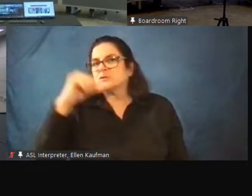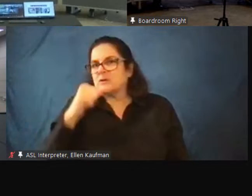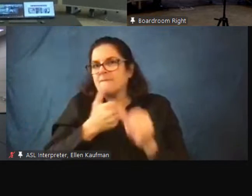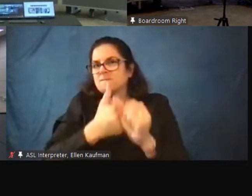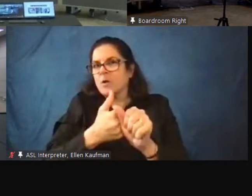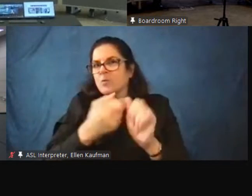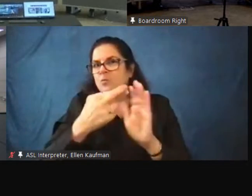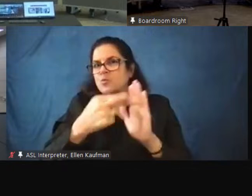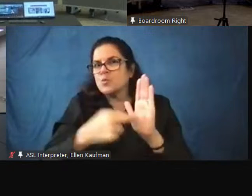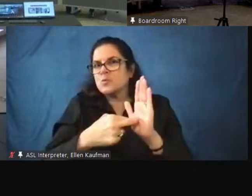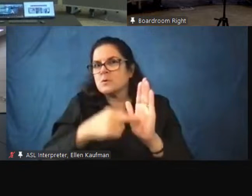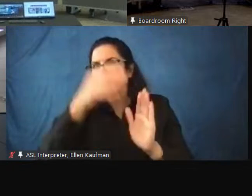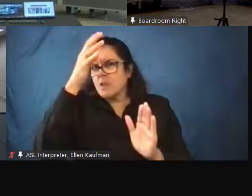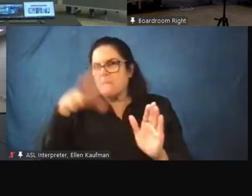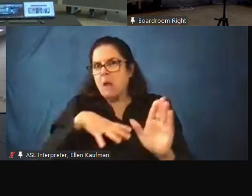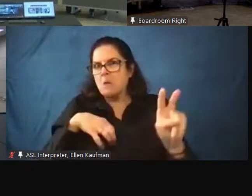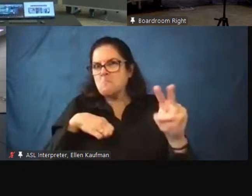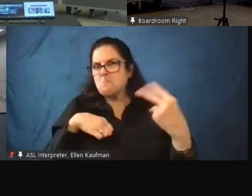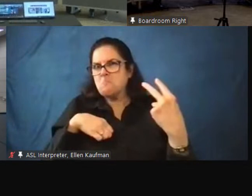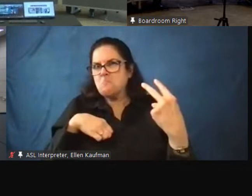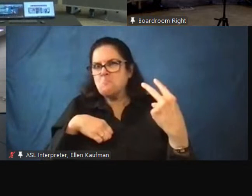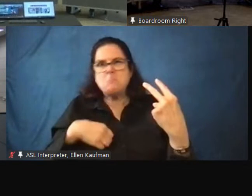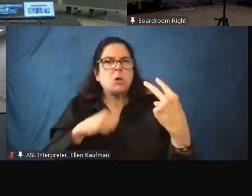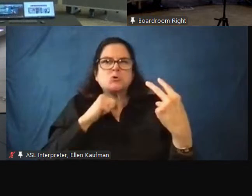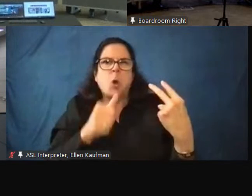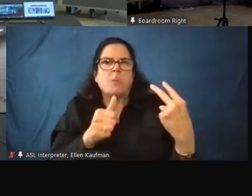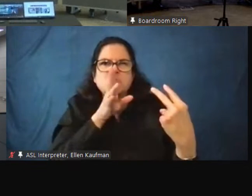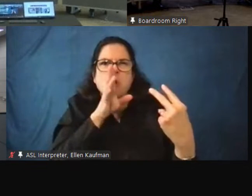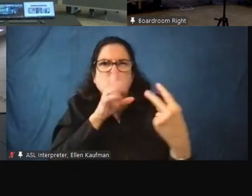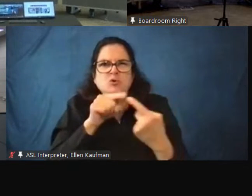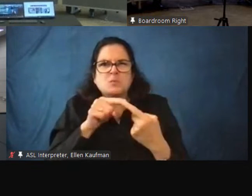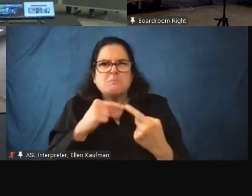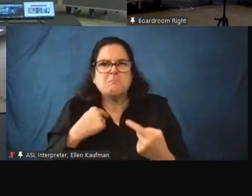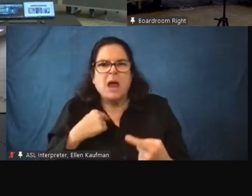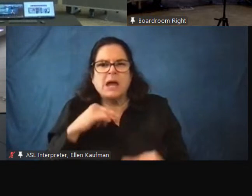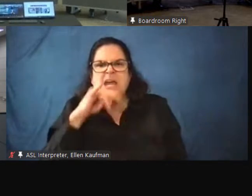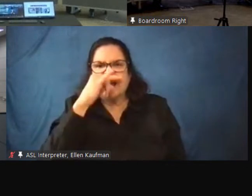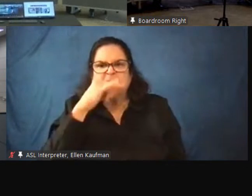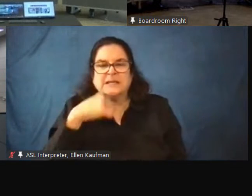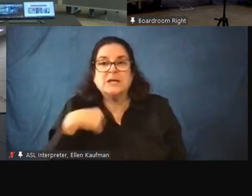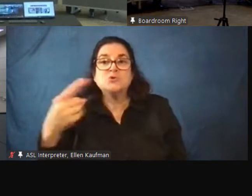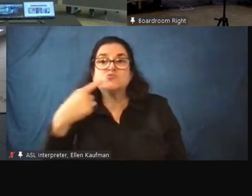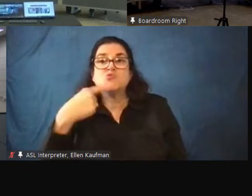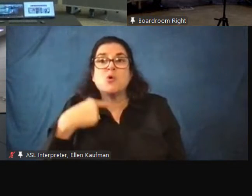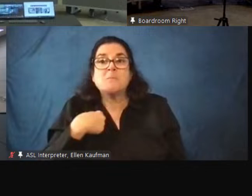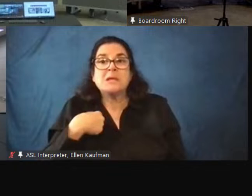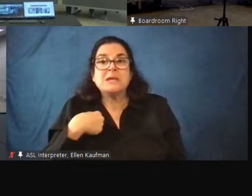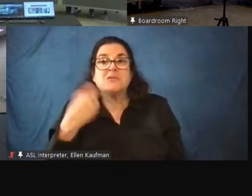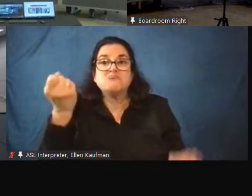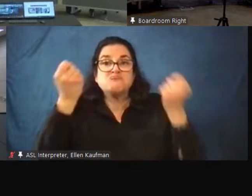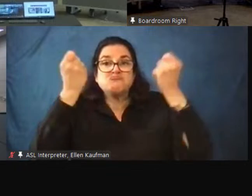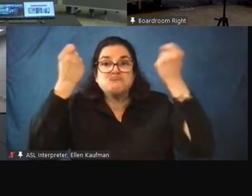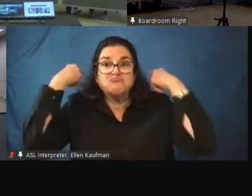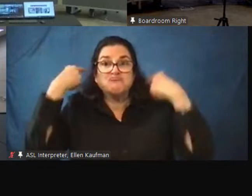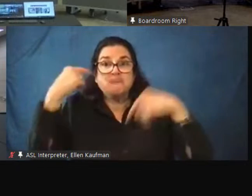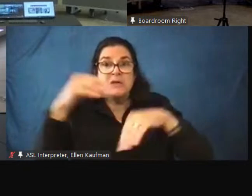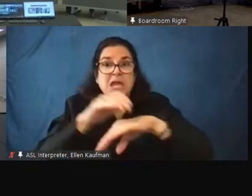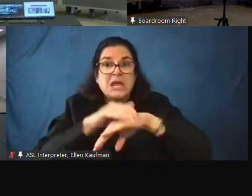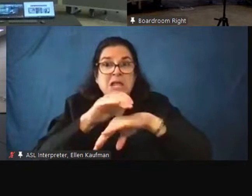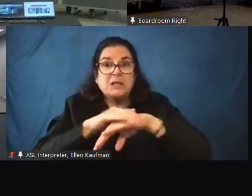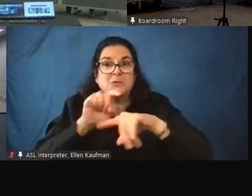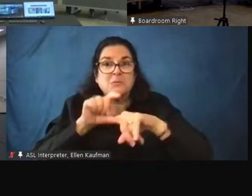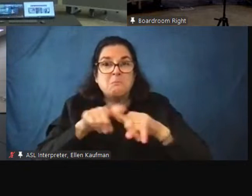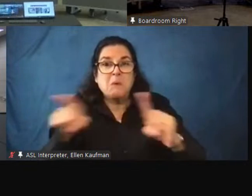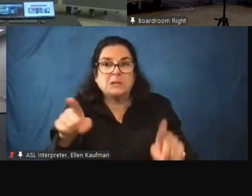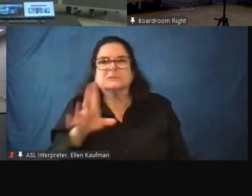turns around, he tells me, don't be talking to my kids. What happened? I thought he said that he didn't know how to speak English. That's another one.